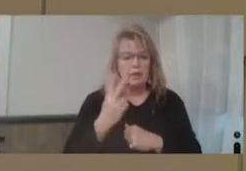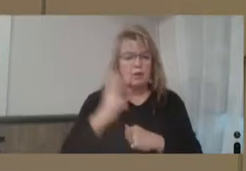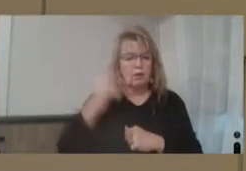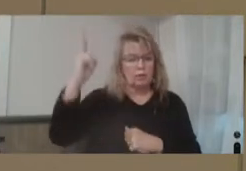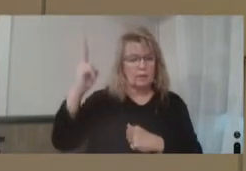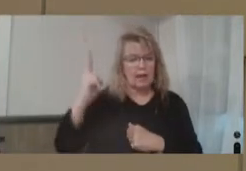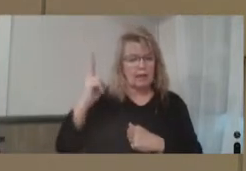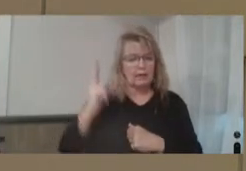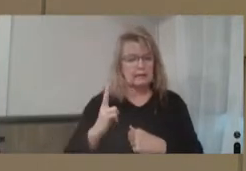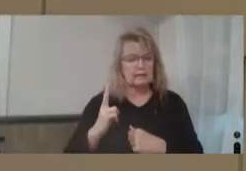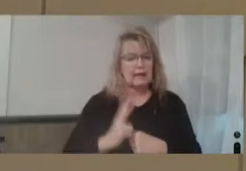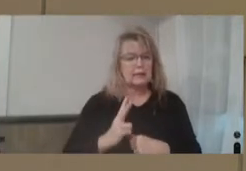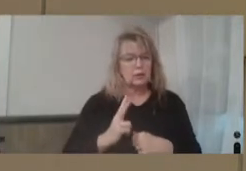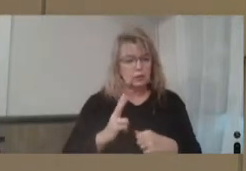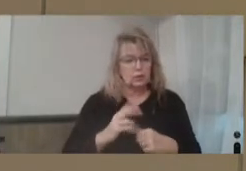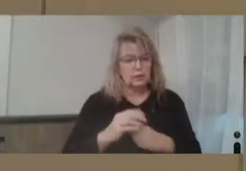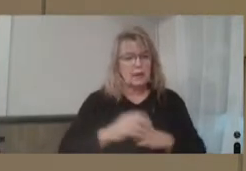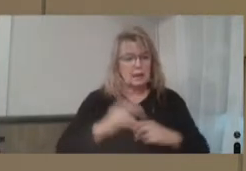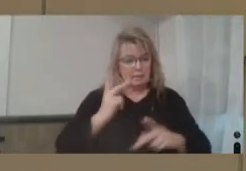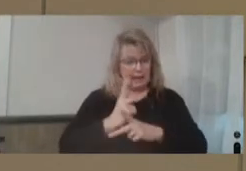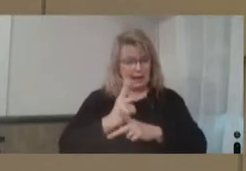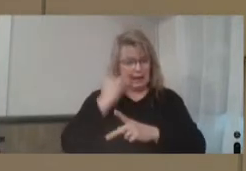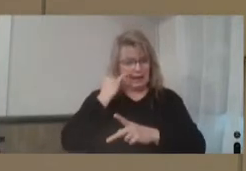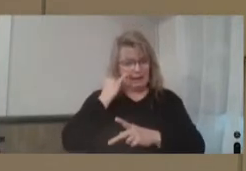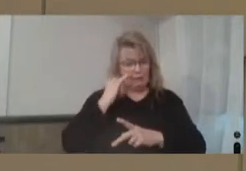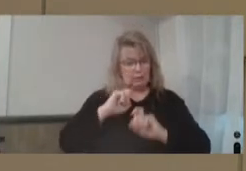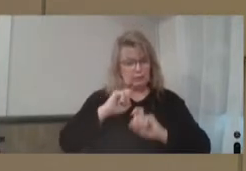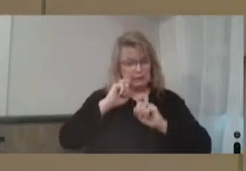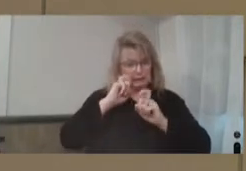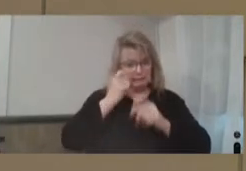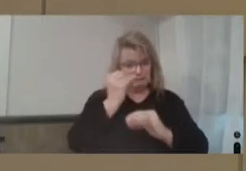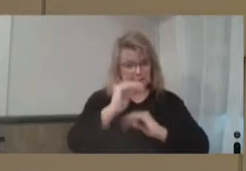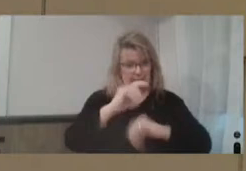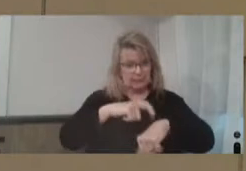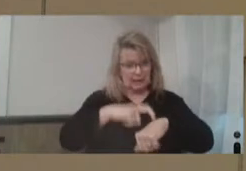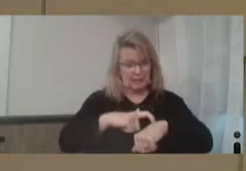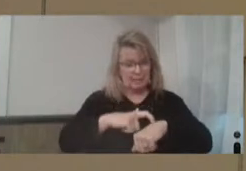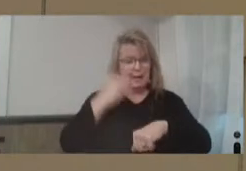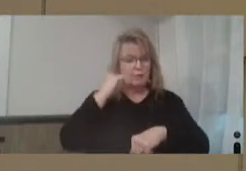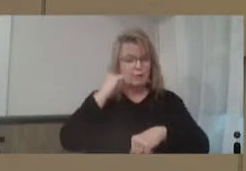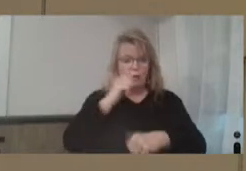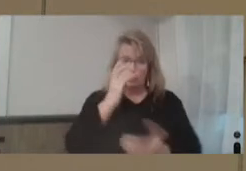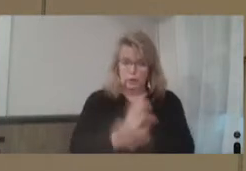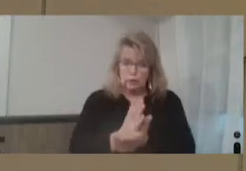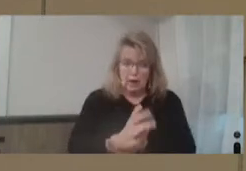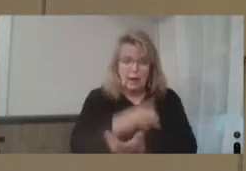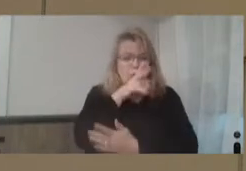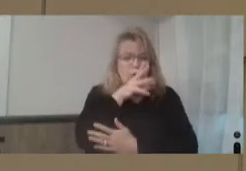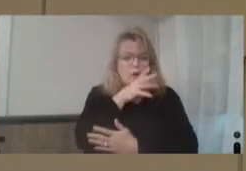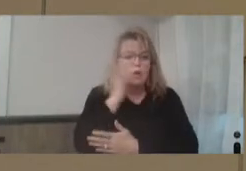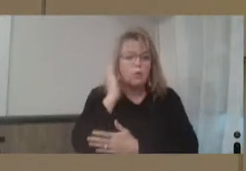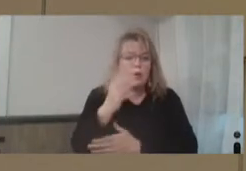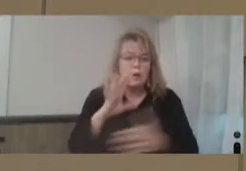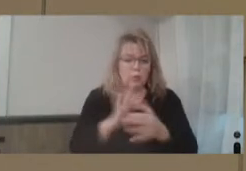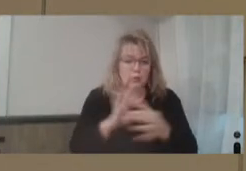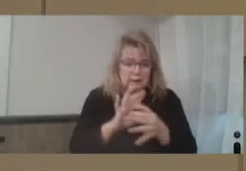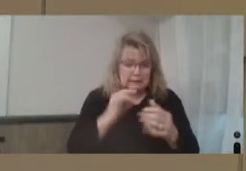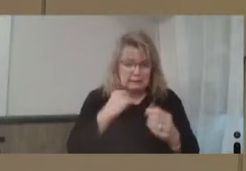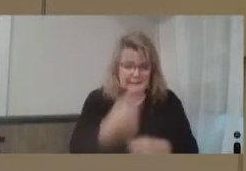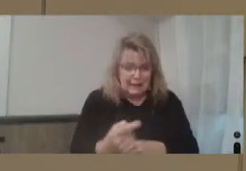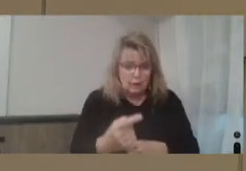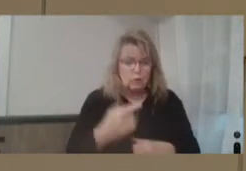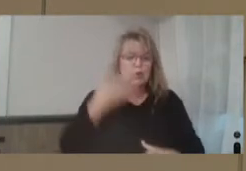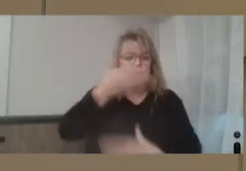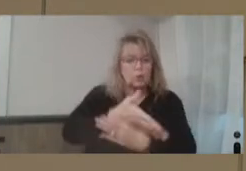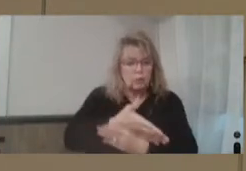If you are, your allocated time to speak is over, if you do not stop, we will say that you tell you that you are disrupting